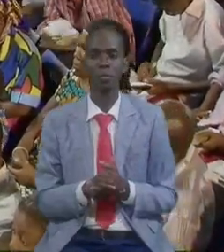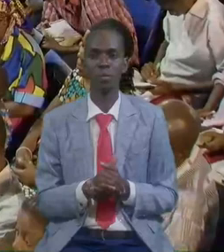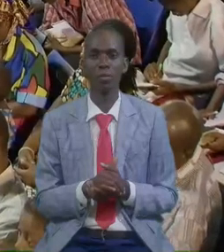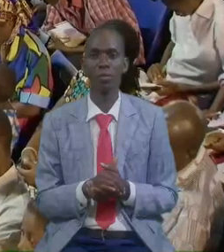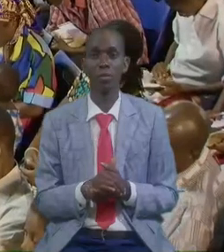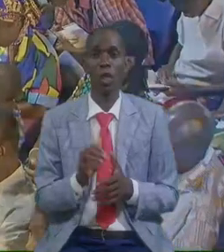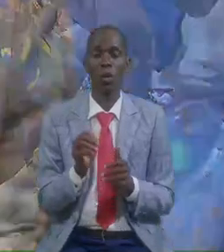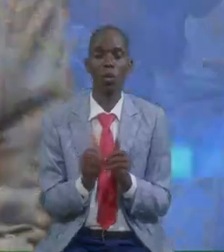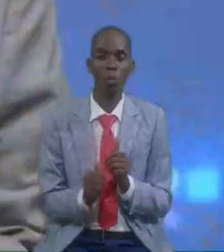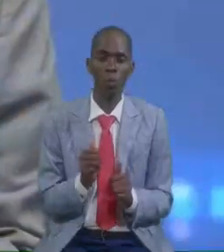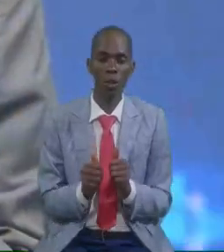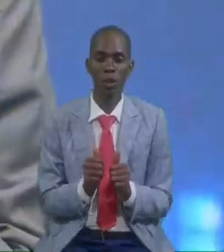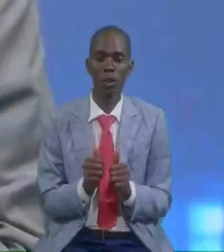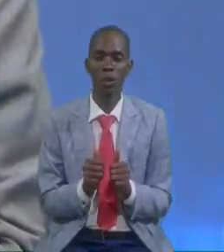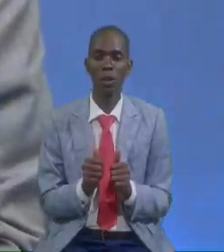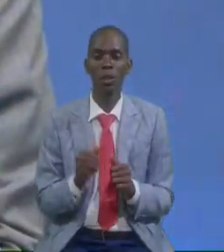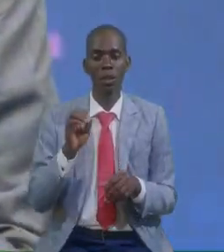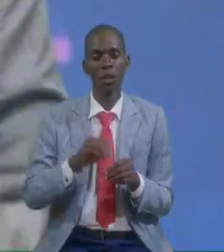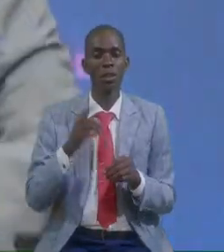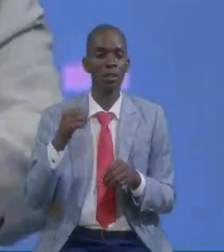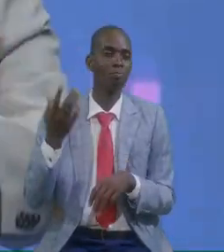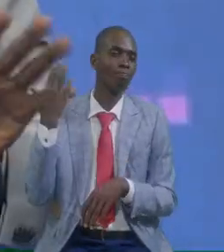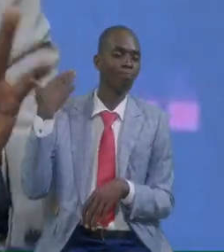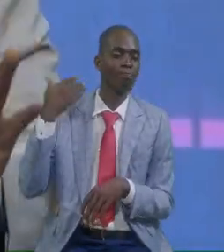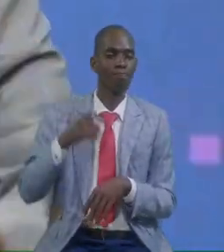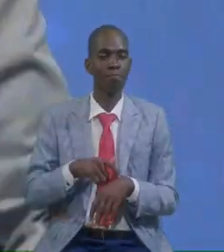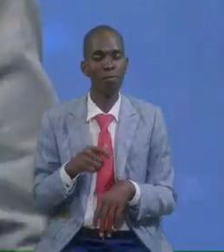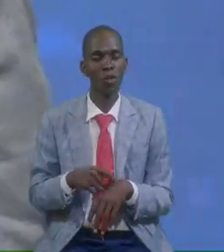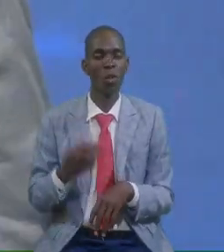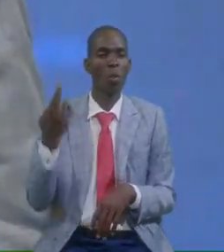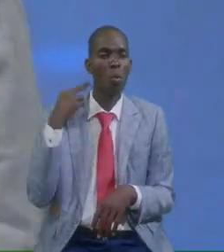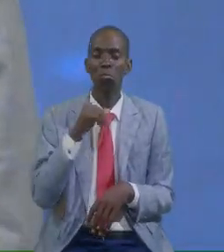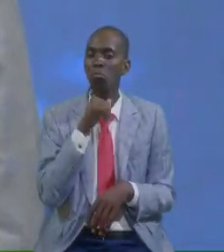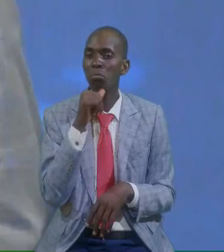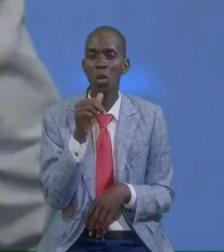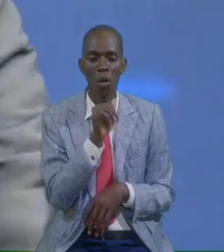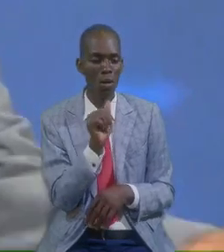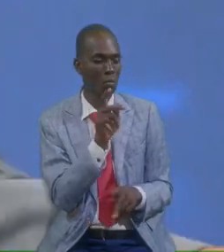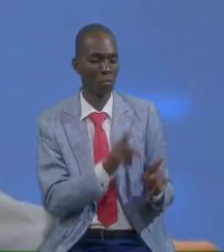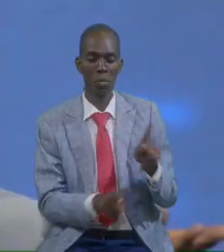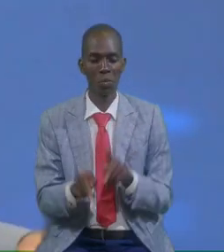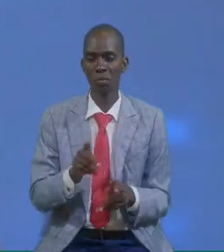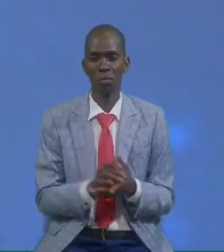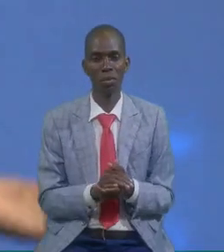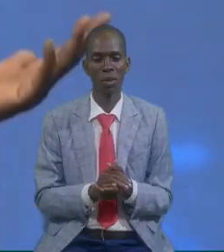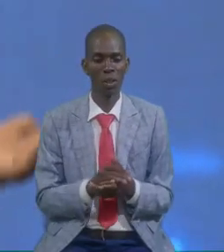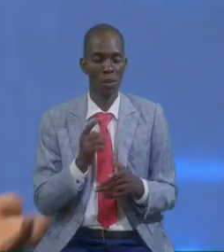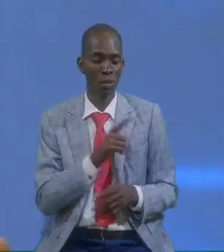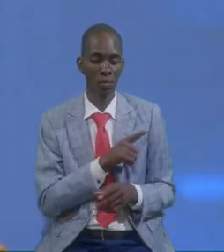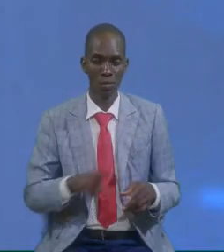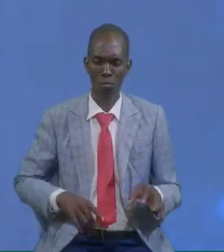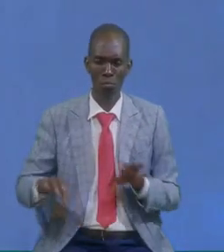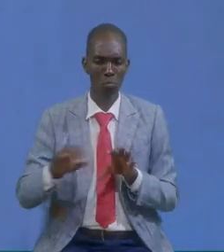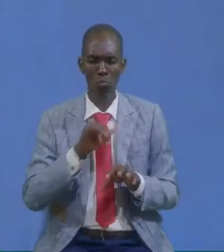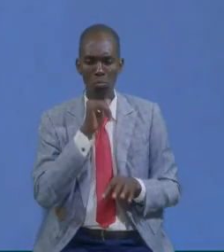which in the time past were not a people. The Lord did not reckon